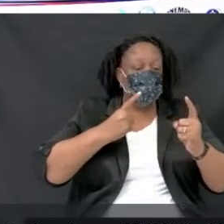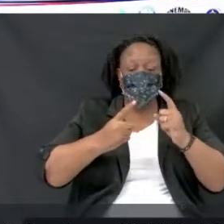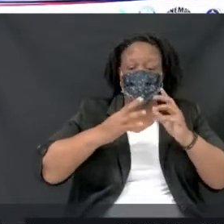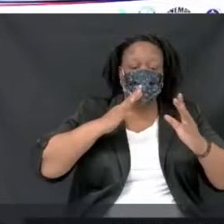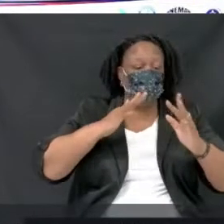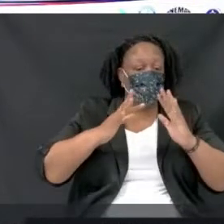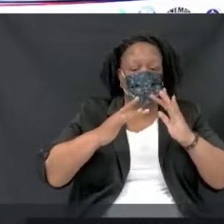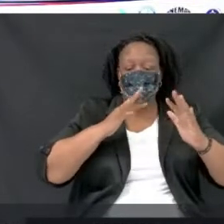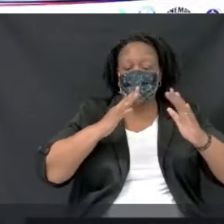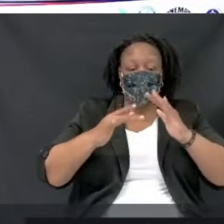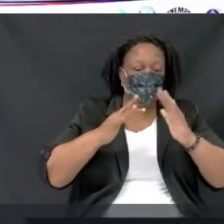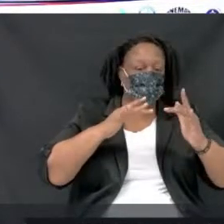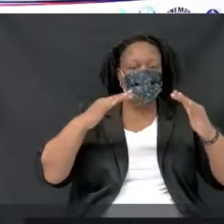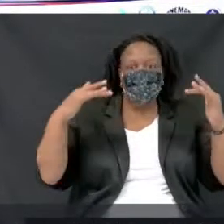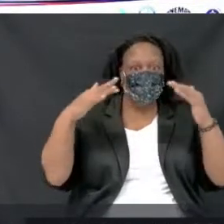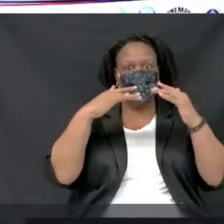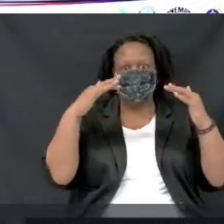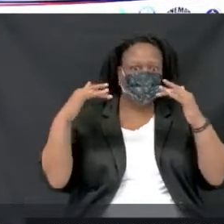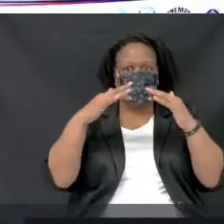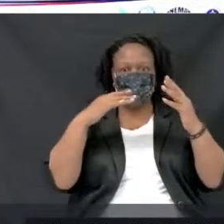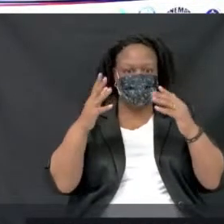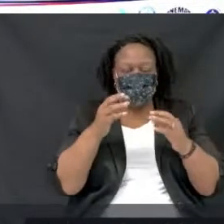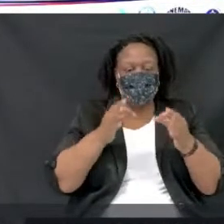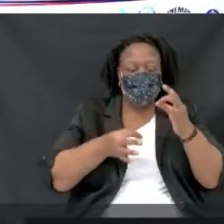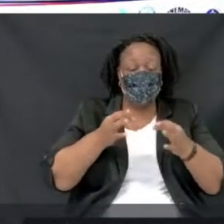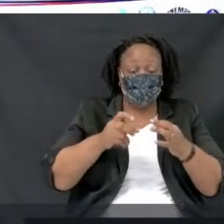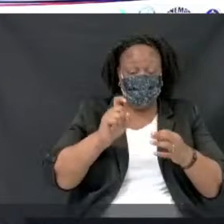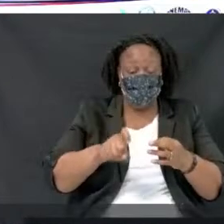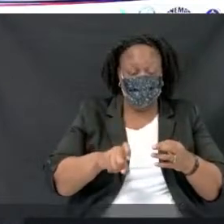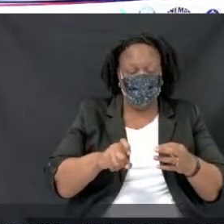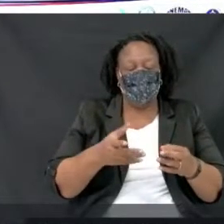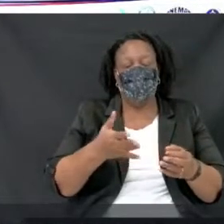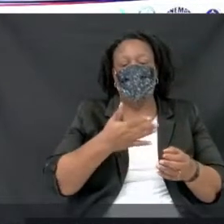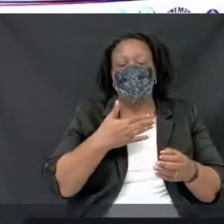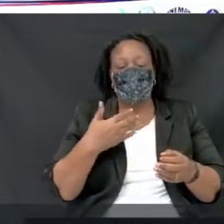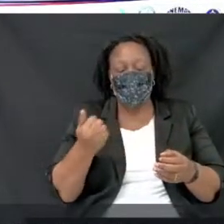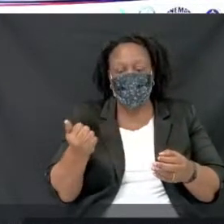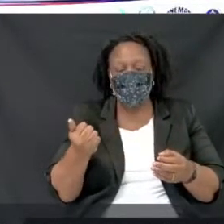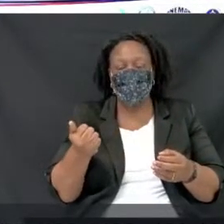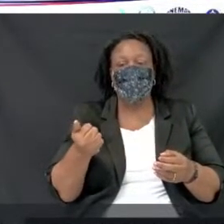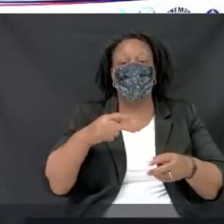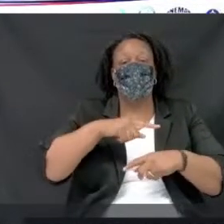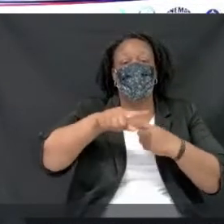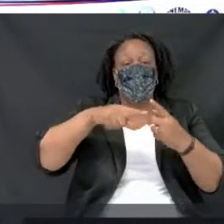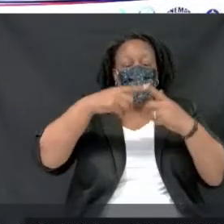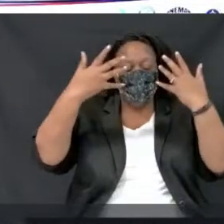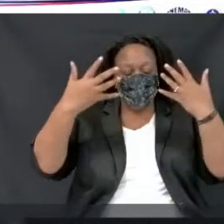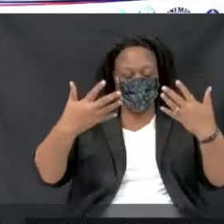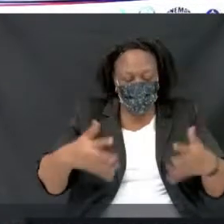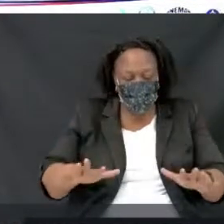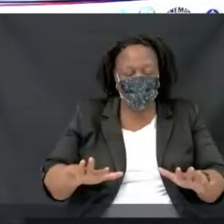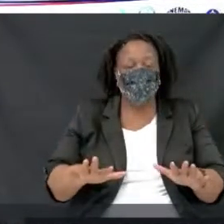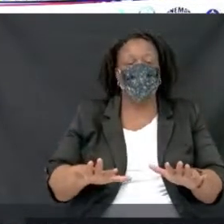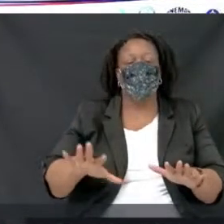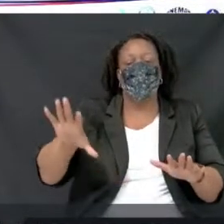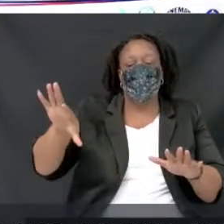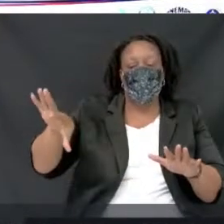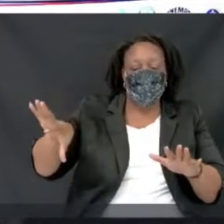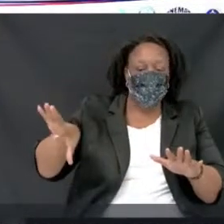discuss and deliberate on these matters before the recommendations are taken to the Federal Cabinet for final